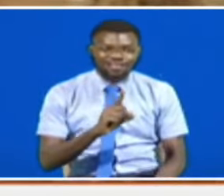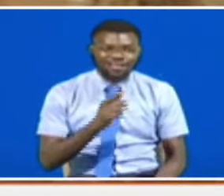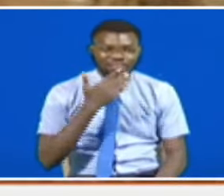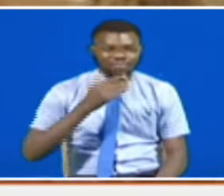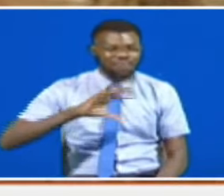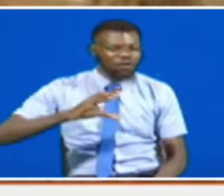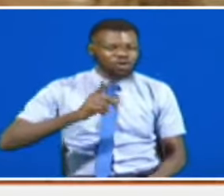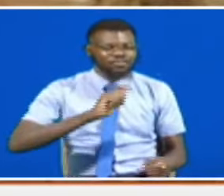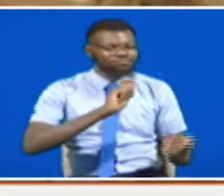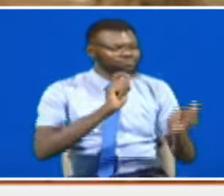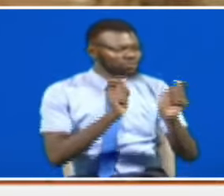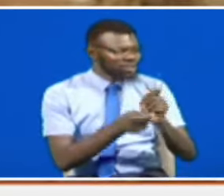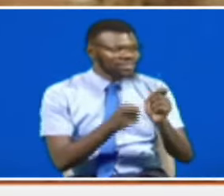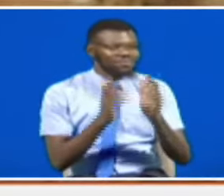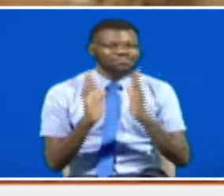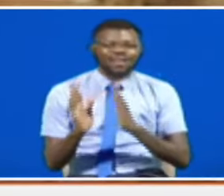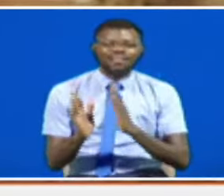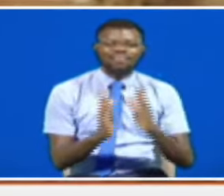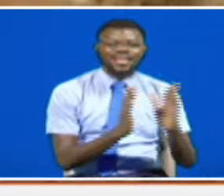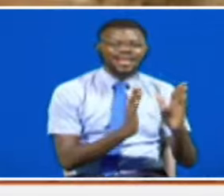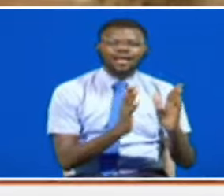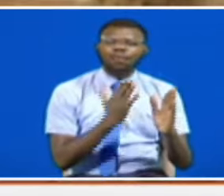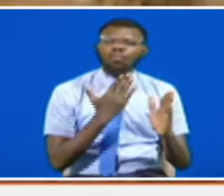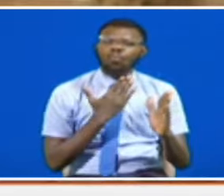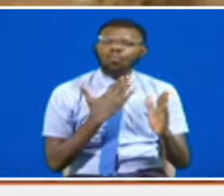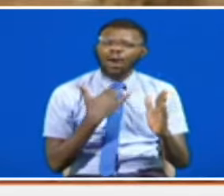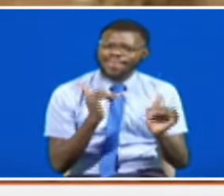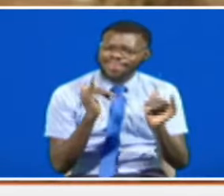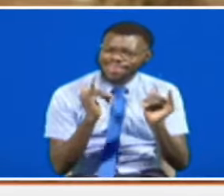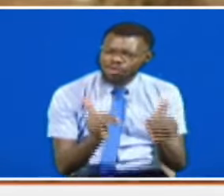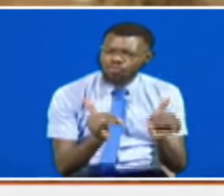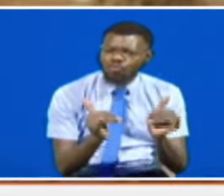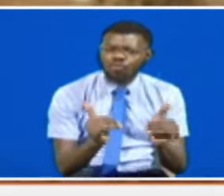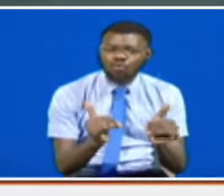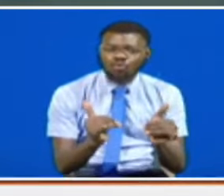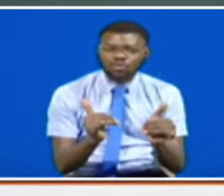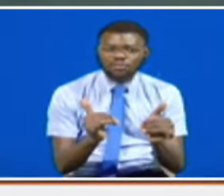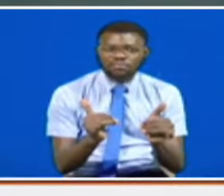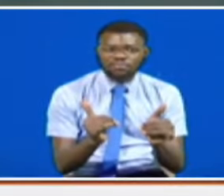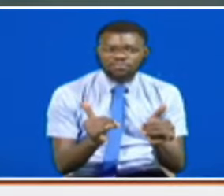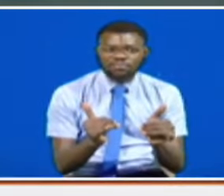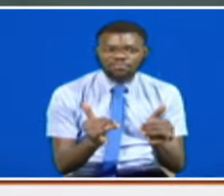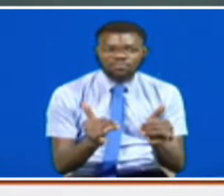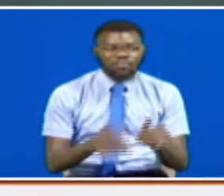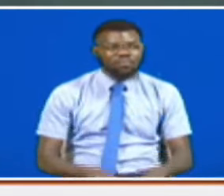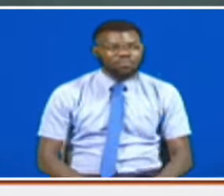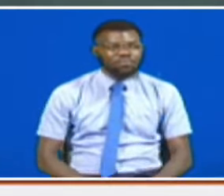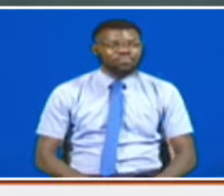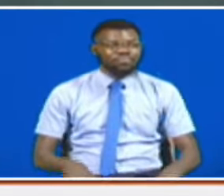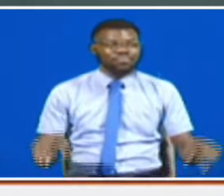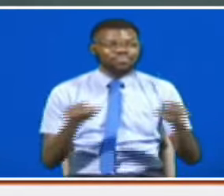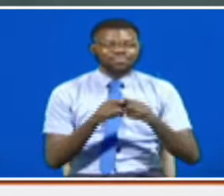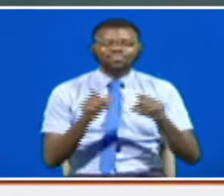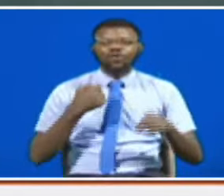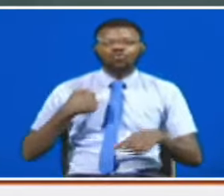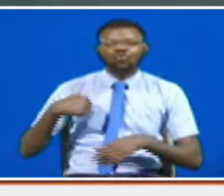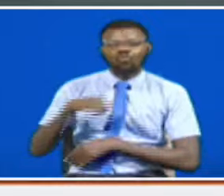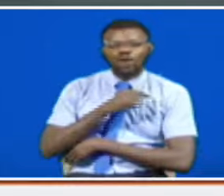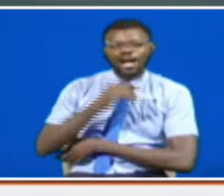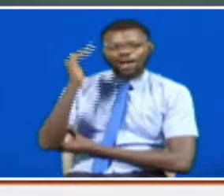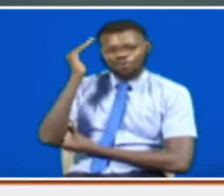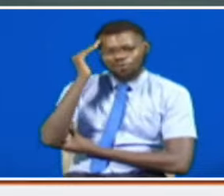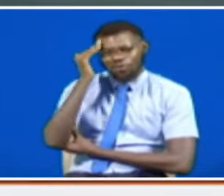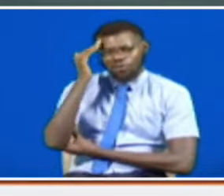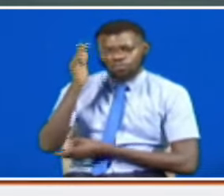bring them to the latest that you have approved to, and make it work. Certainly, we are also conscious of the fact that the